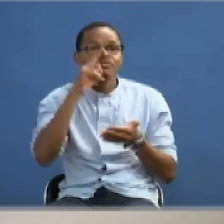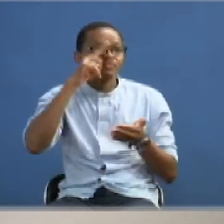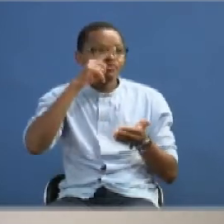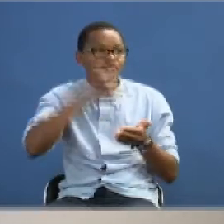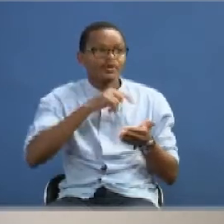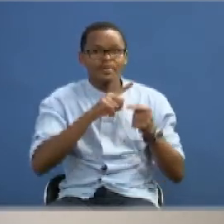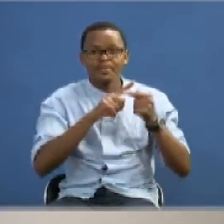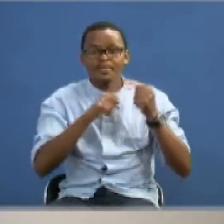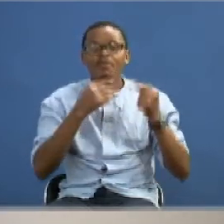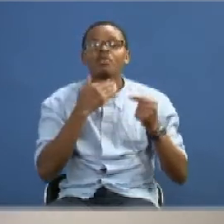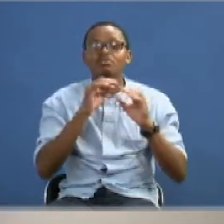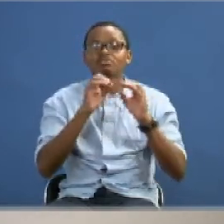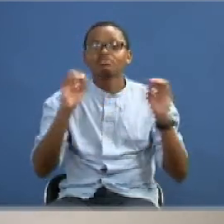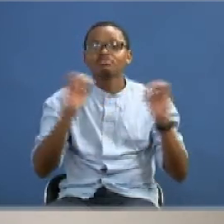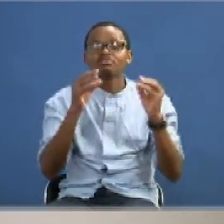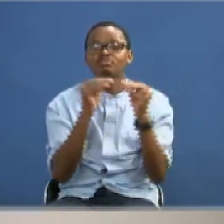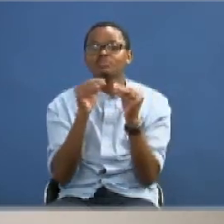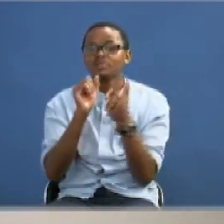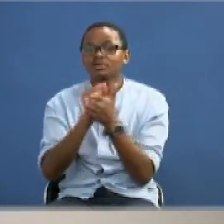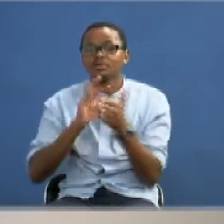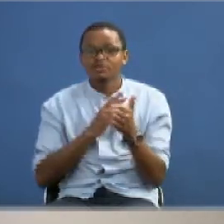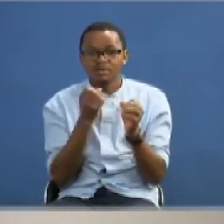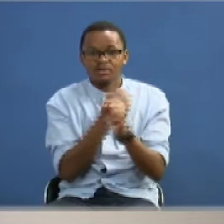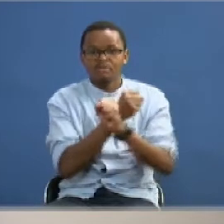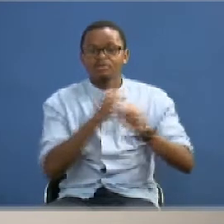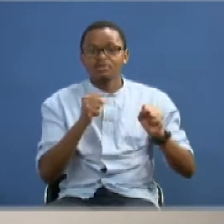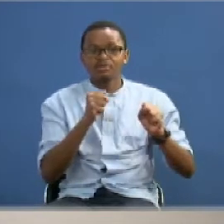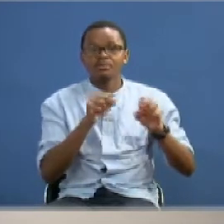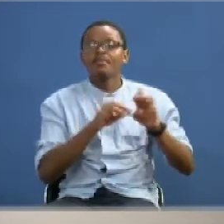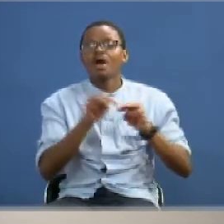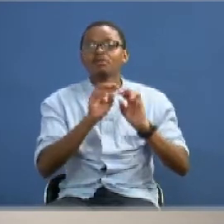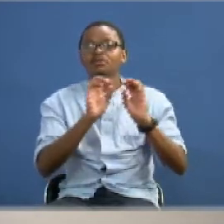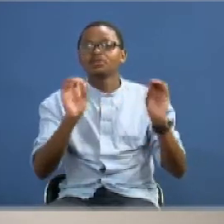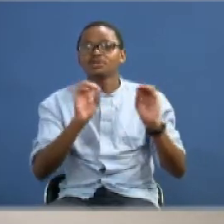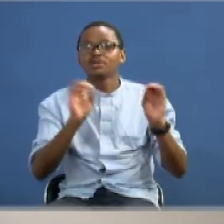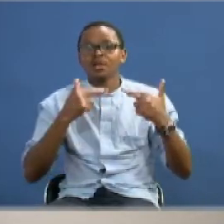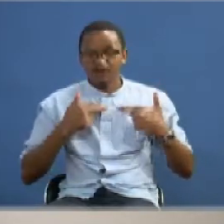come, but we don't want to have numbers that we are unable to manage as the